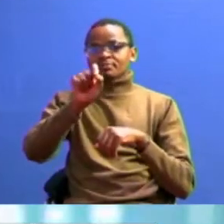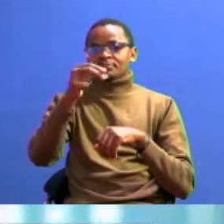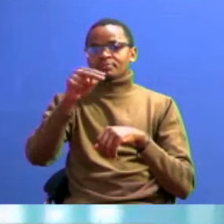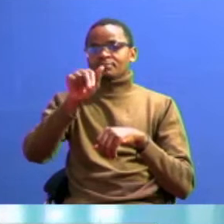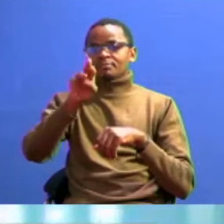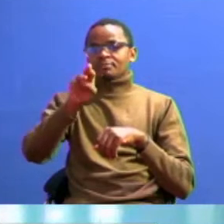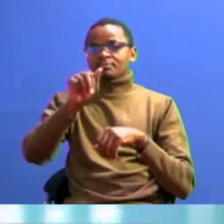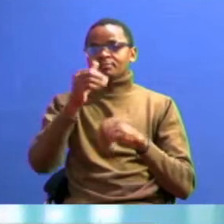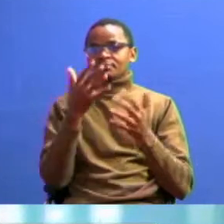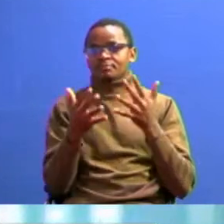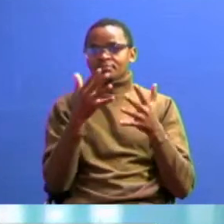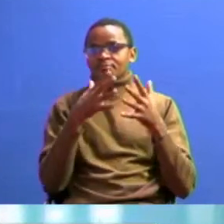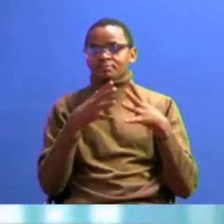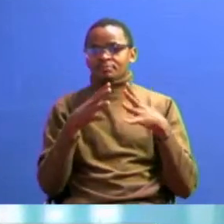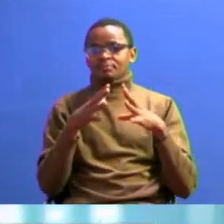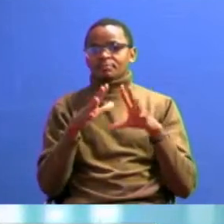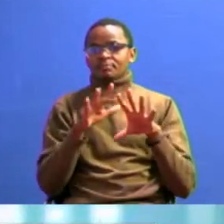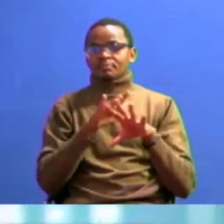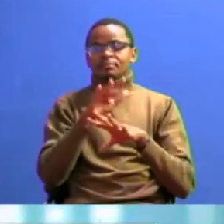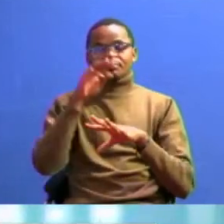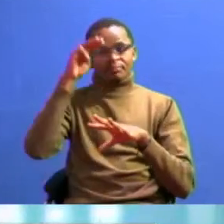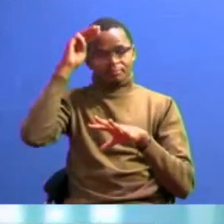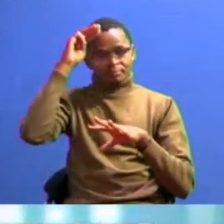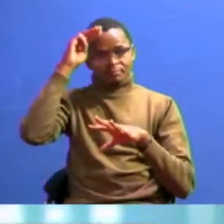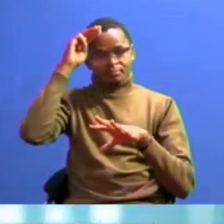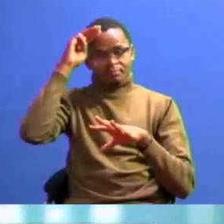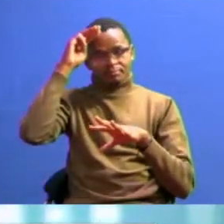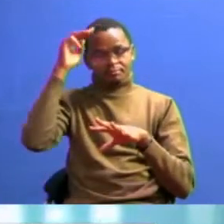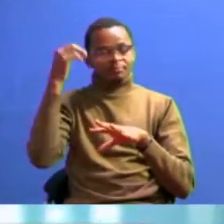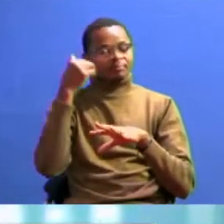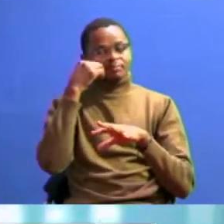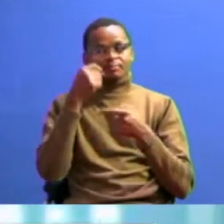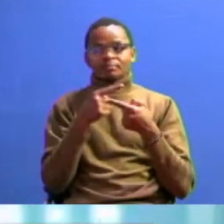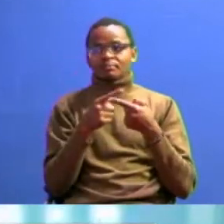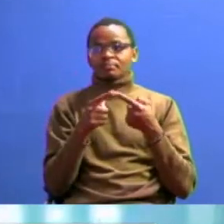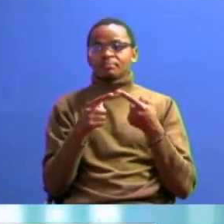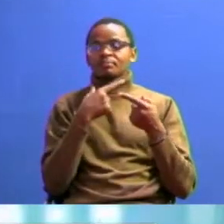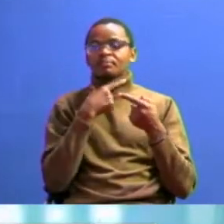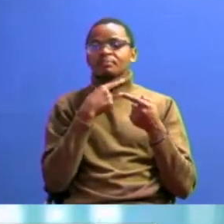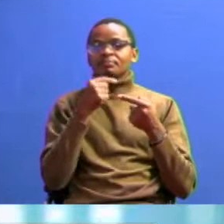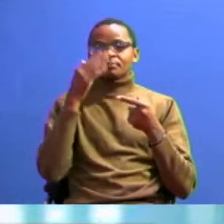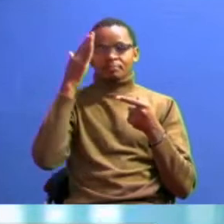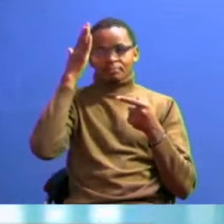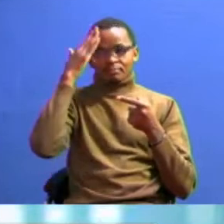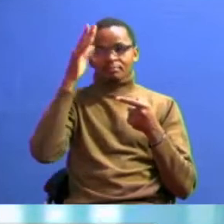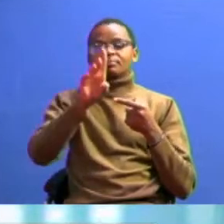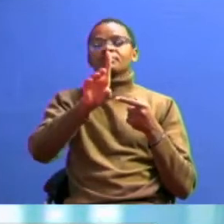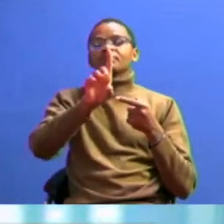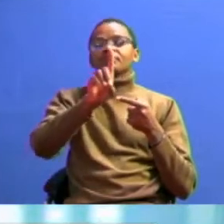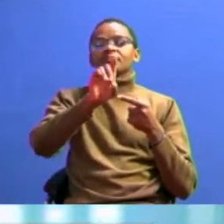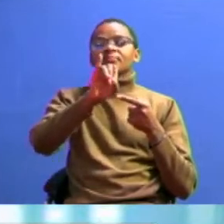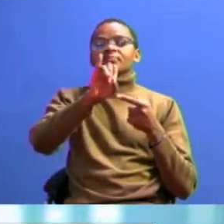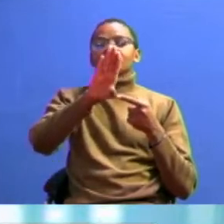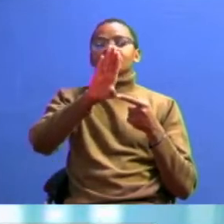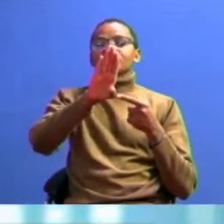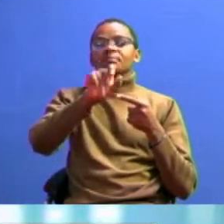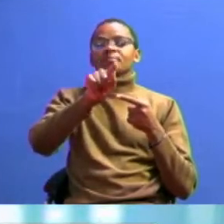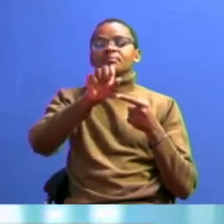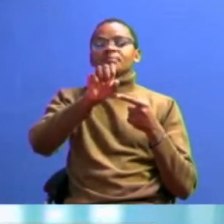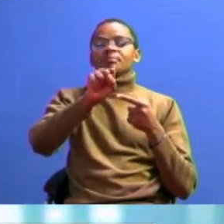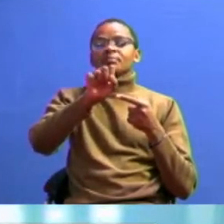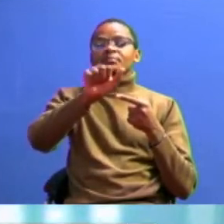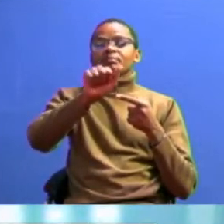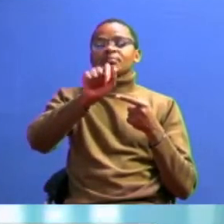saying people may be predisposed to mental illness, but just like we know with diabetes and blood pressure and